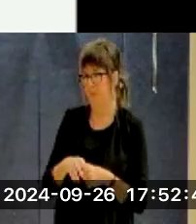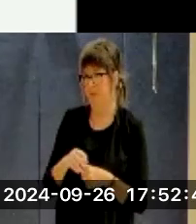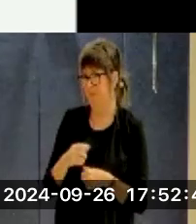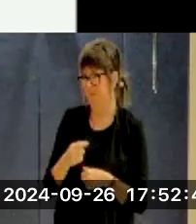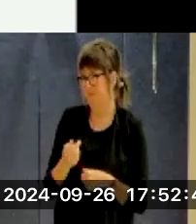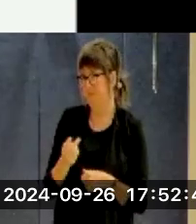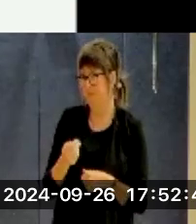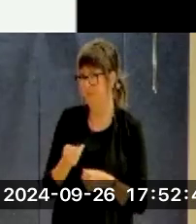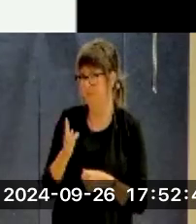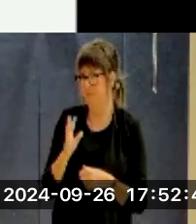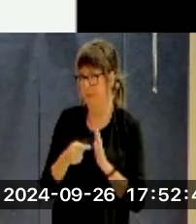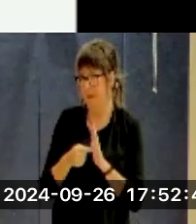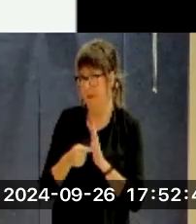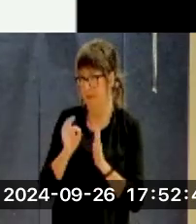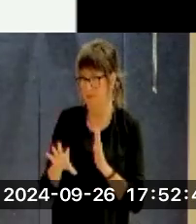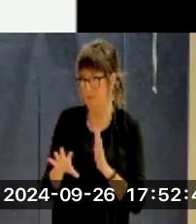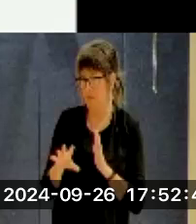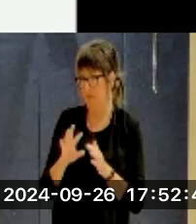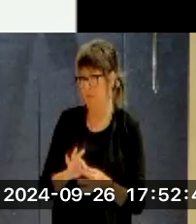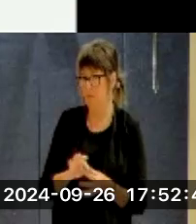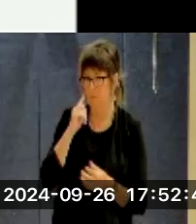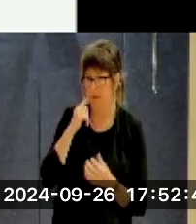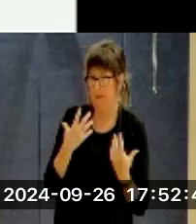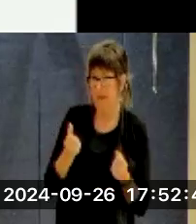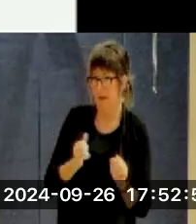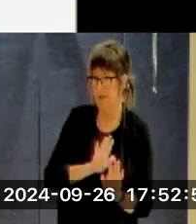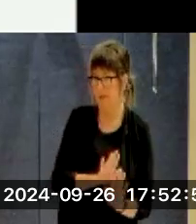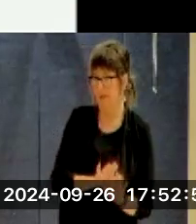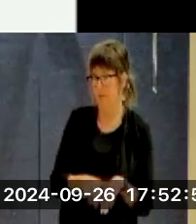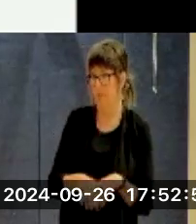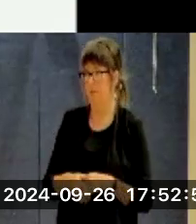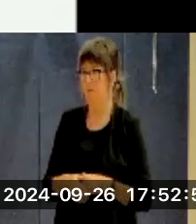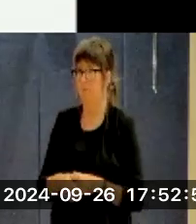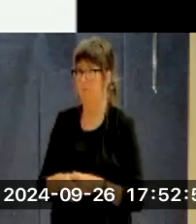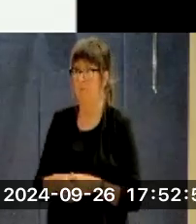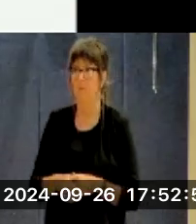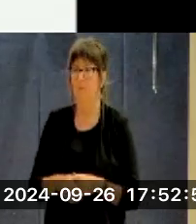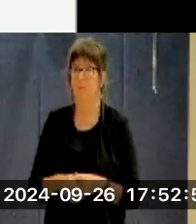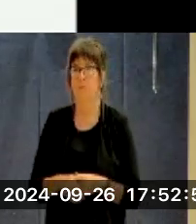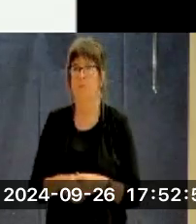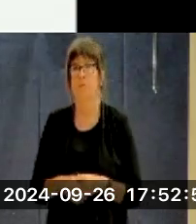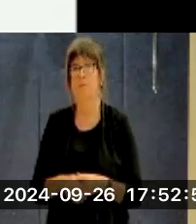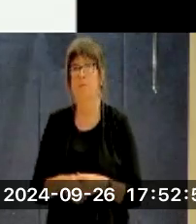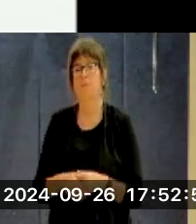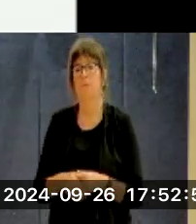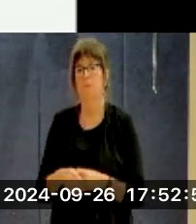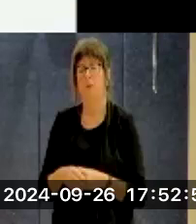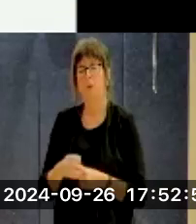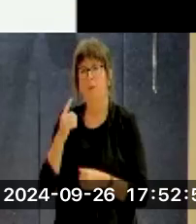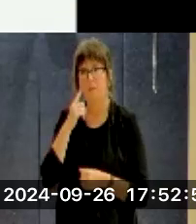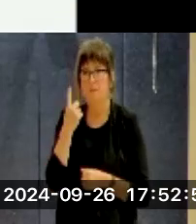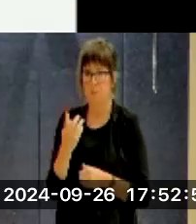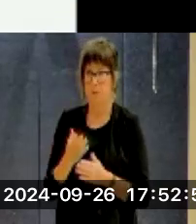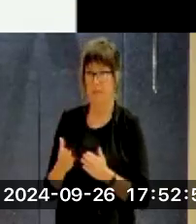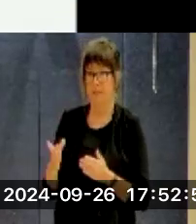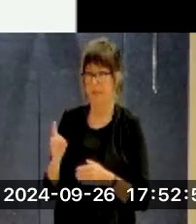of examples on the mental health side. Um, and I think that one of the things that